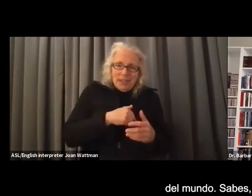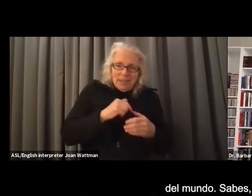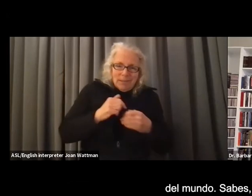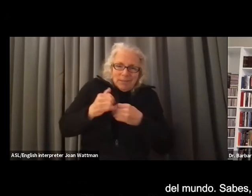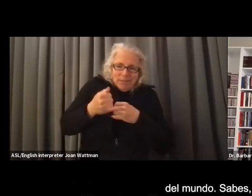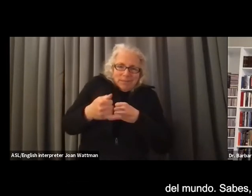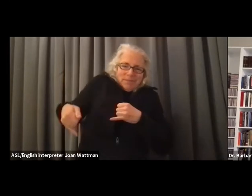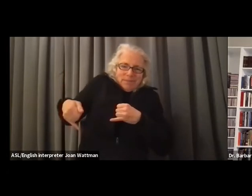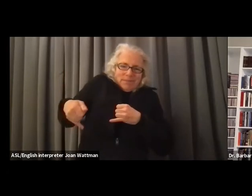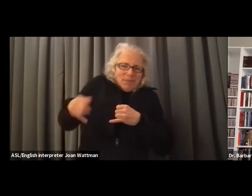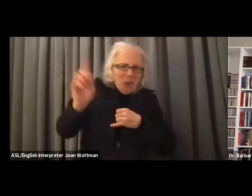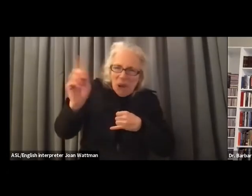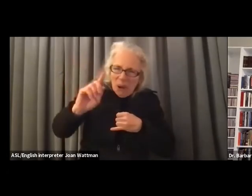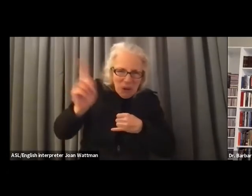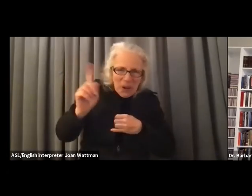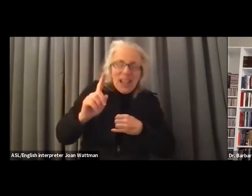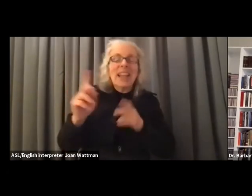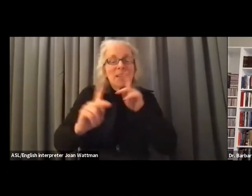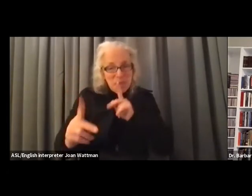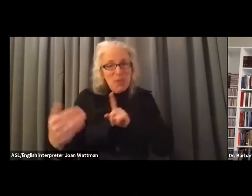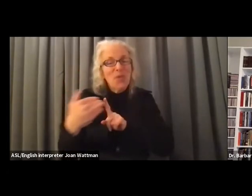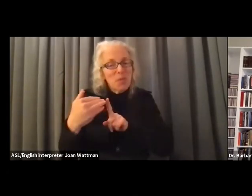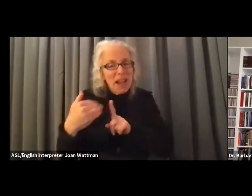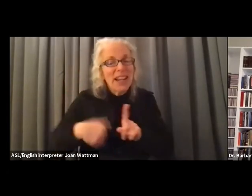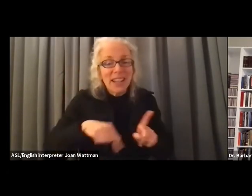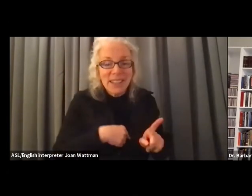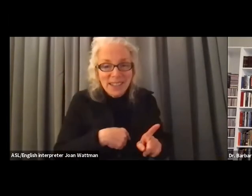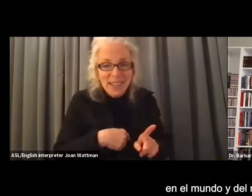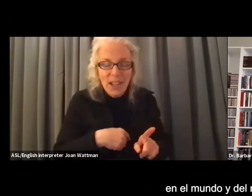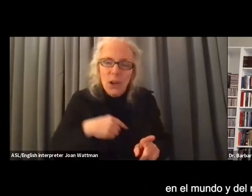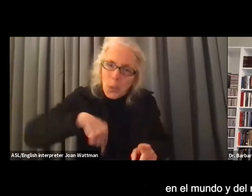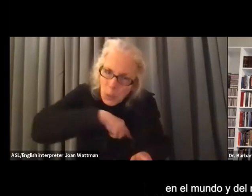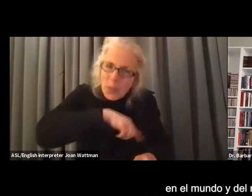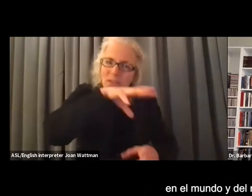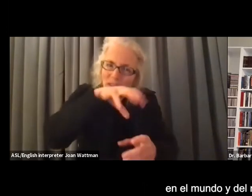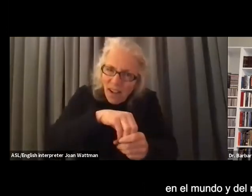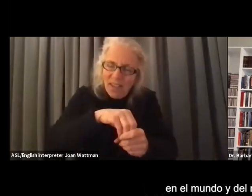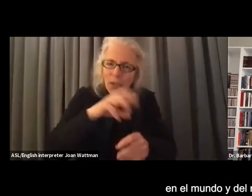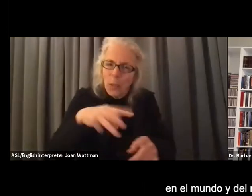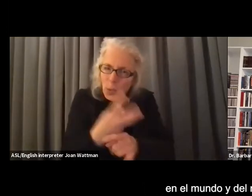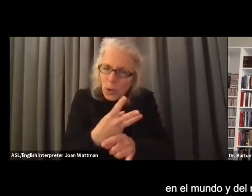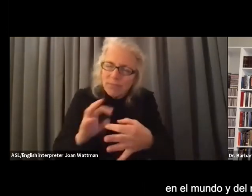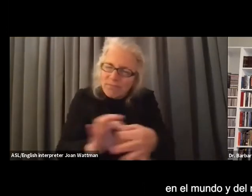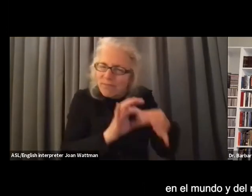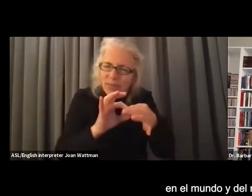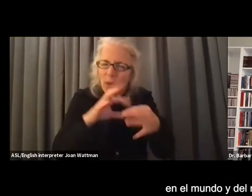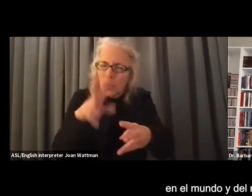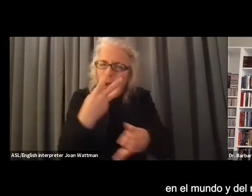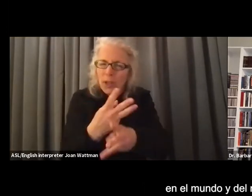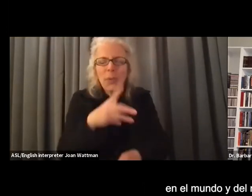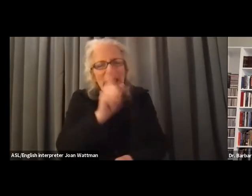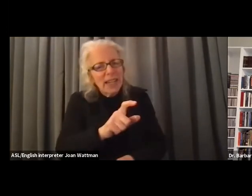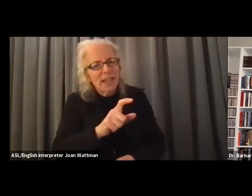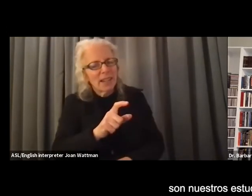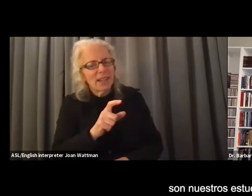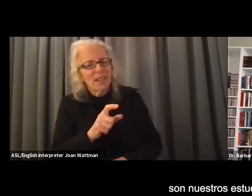to be, and certainly the people reminding us the most that we have to be in the world and of the world and speaking to the injustices in the